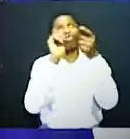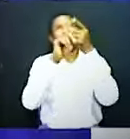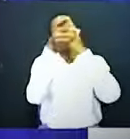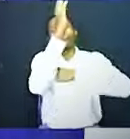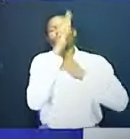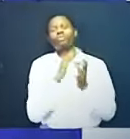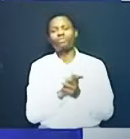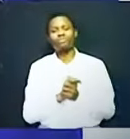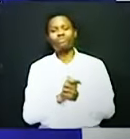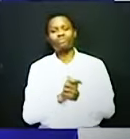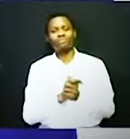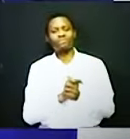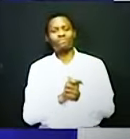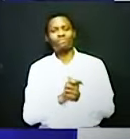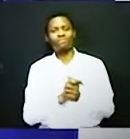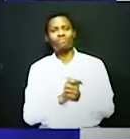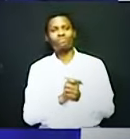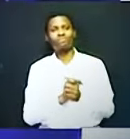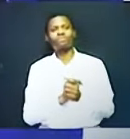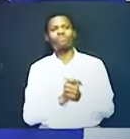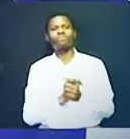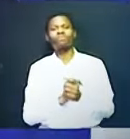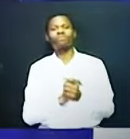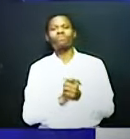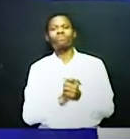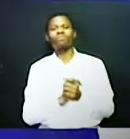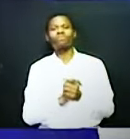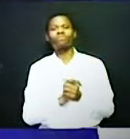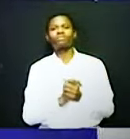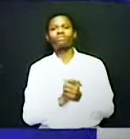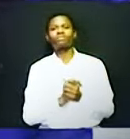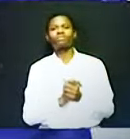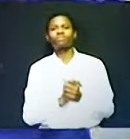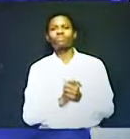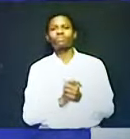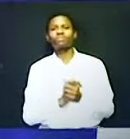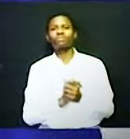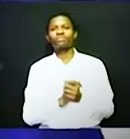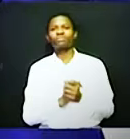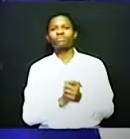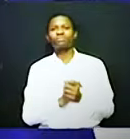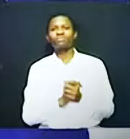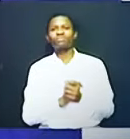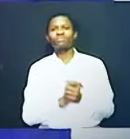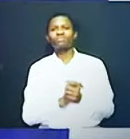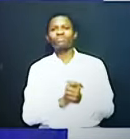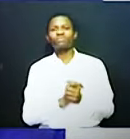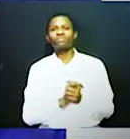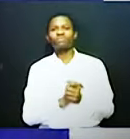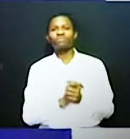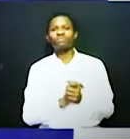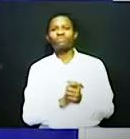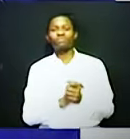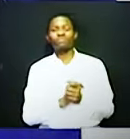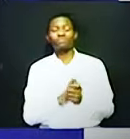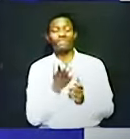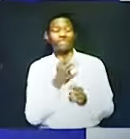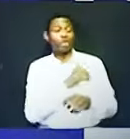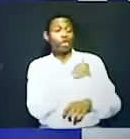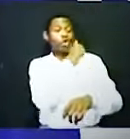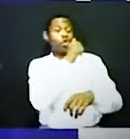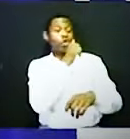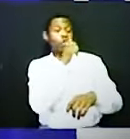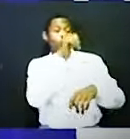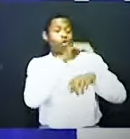bepo so empae bo na obo onyankopon pae anadwumu nyina. This is on the mountainside.